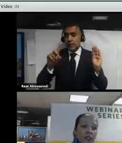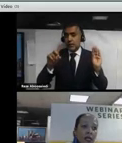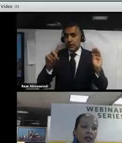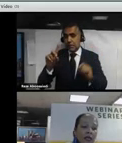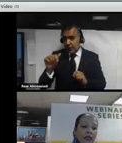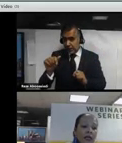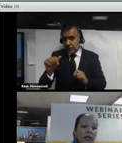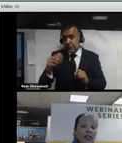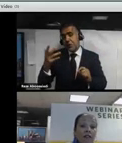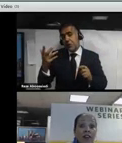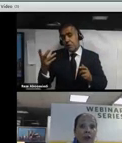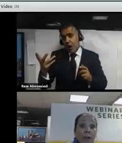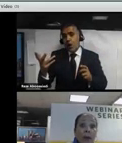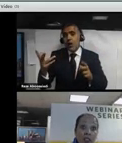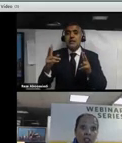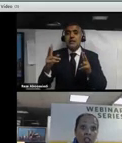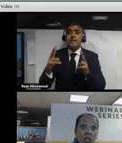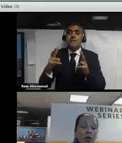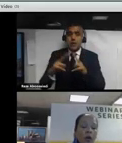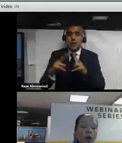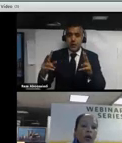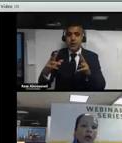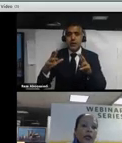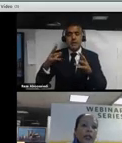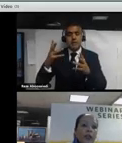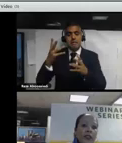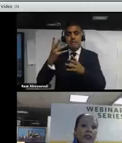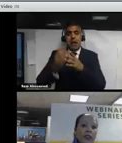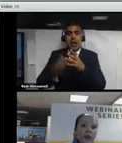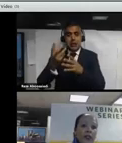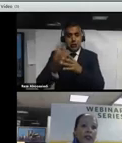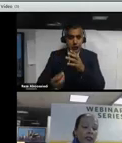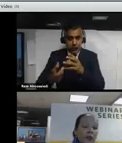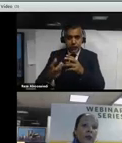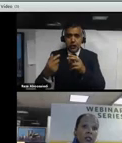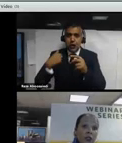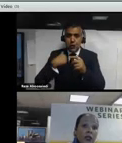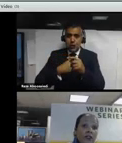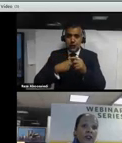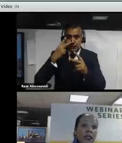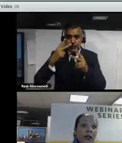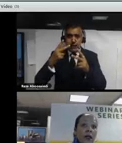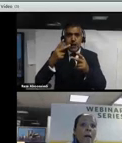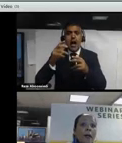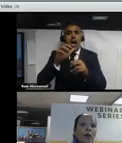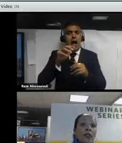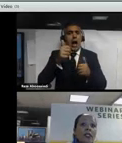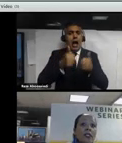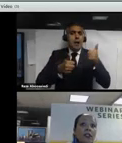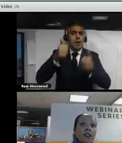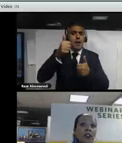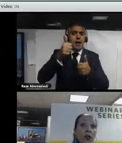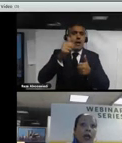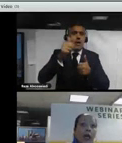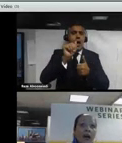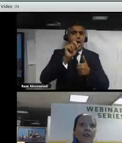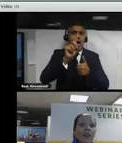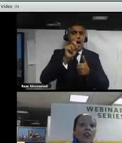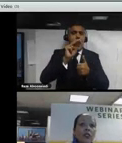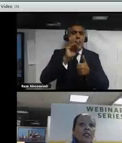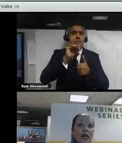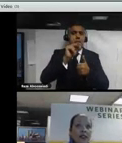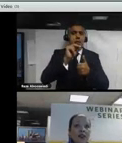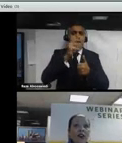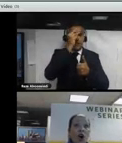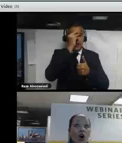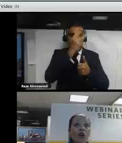to say that it's very patchy. Increasingly, we're seeing administrative data, but we still don't have a